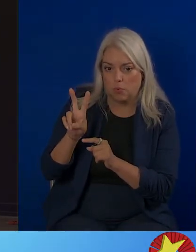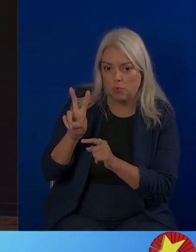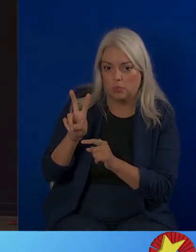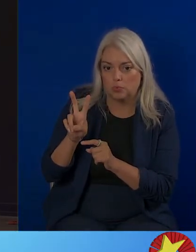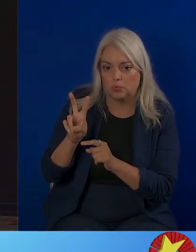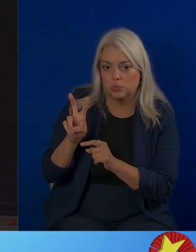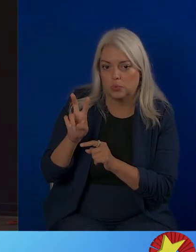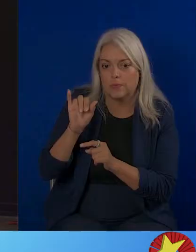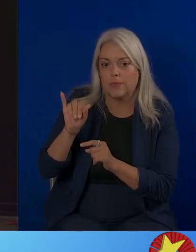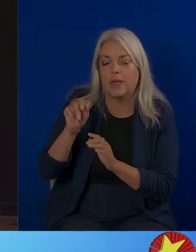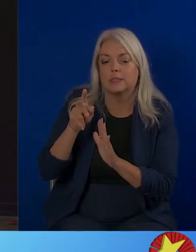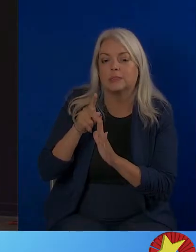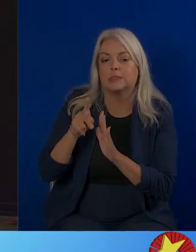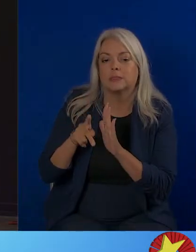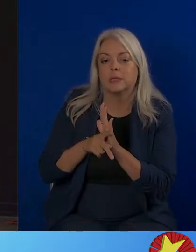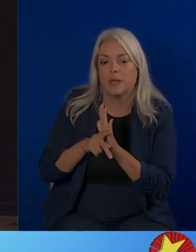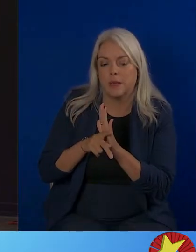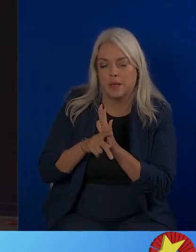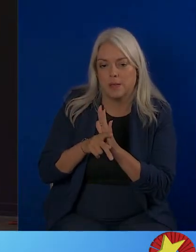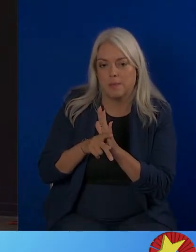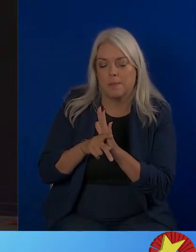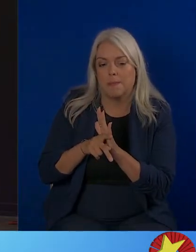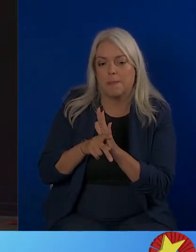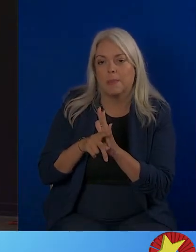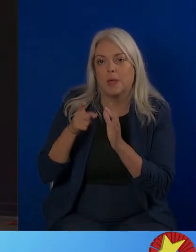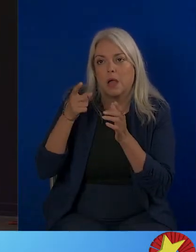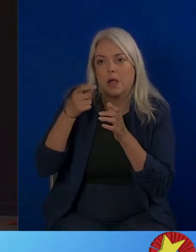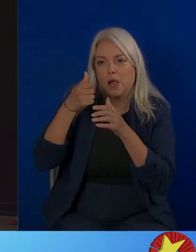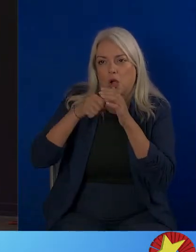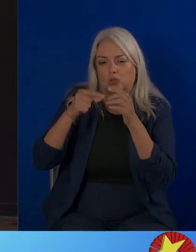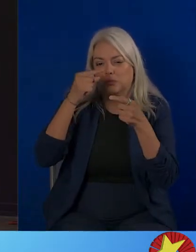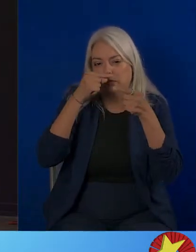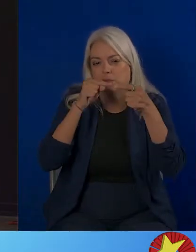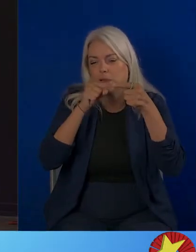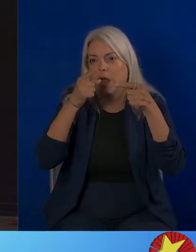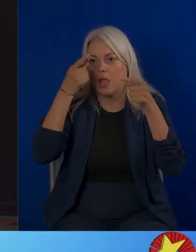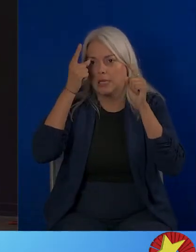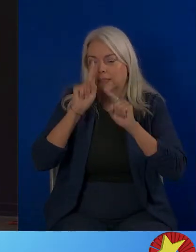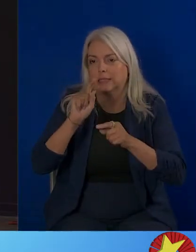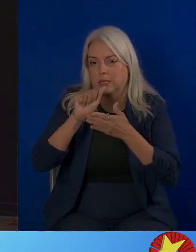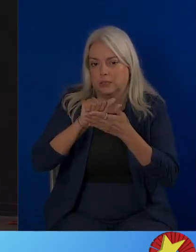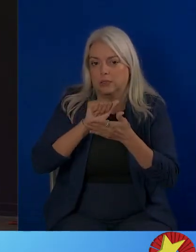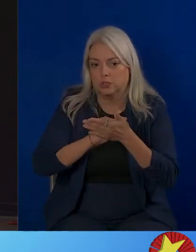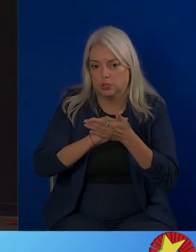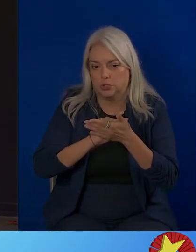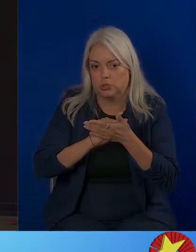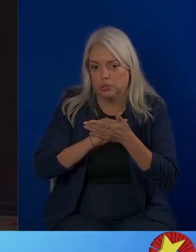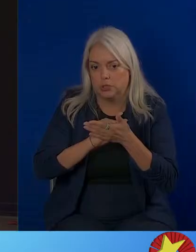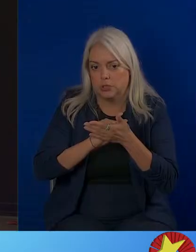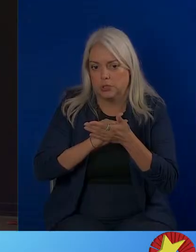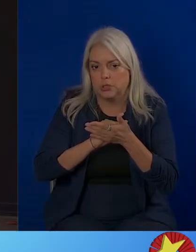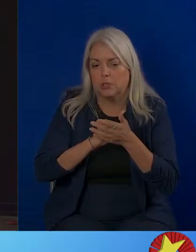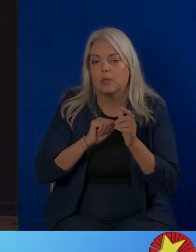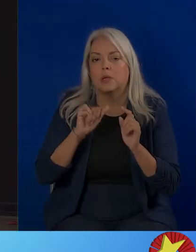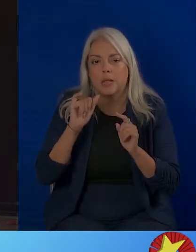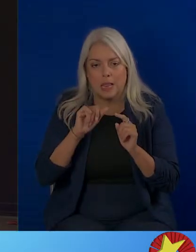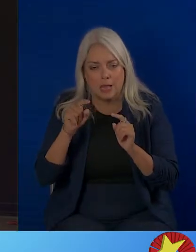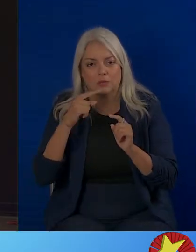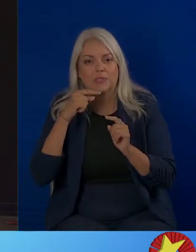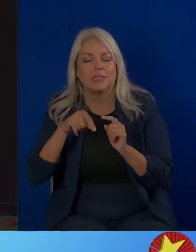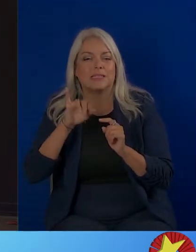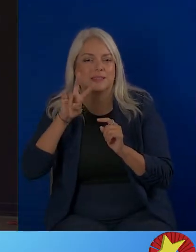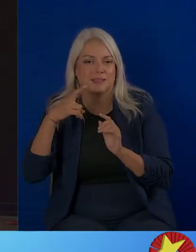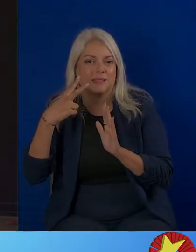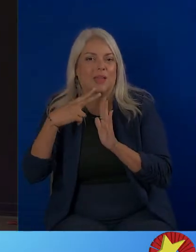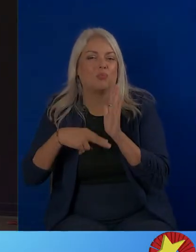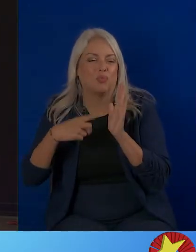that policies under the consent agenda. This is, as he stated, the second read for